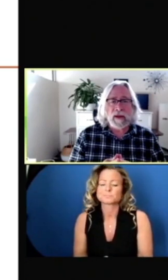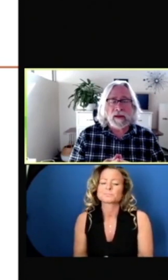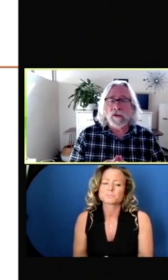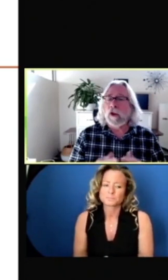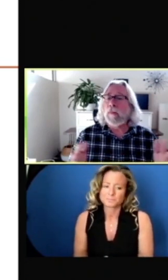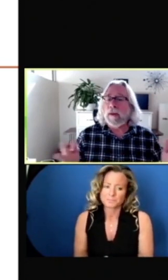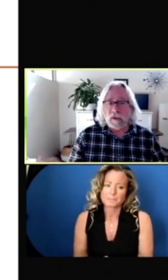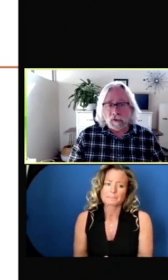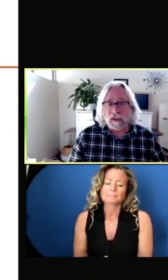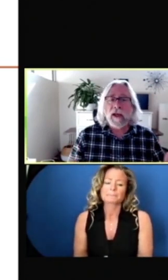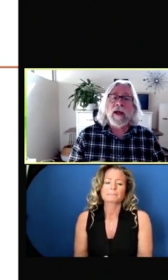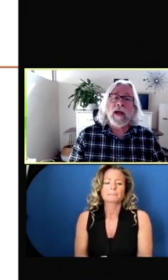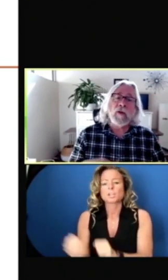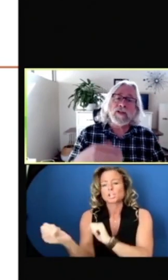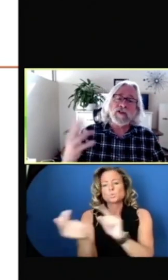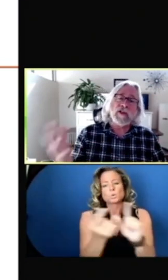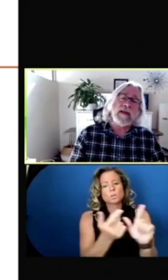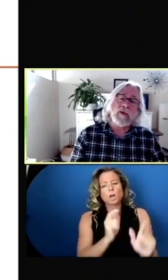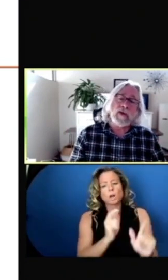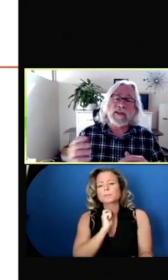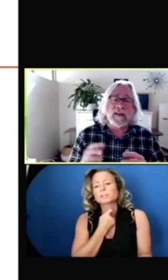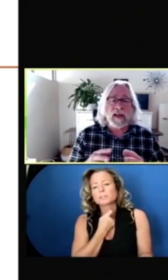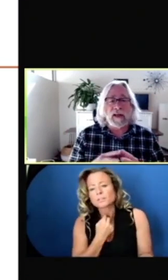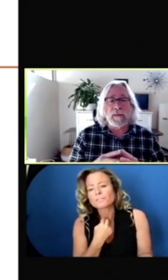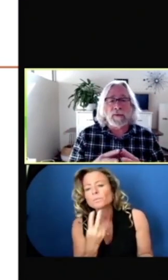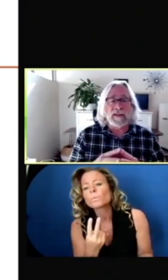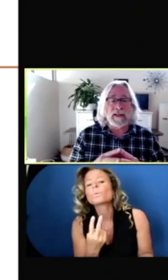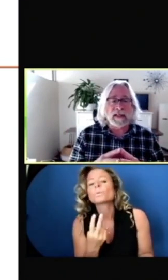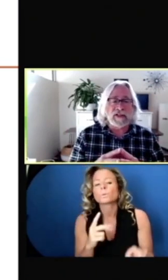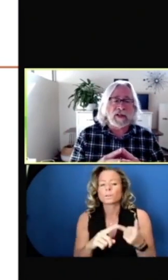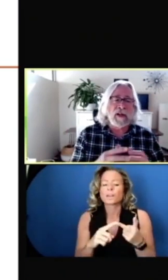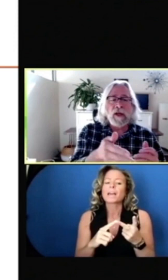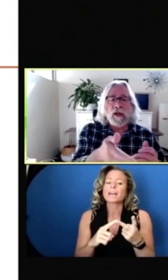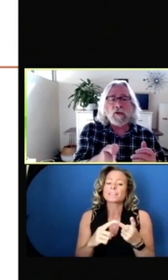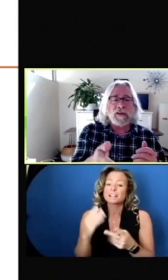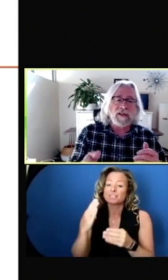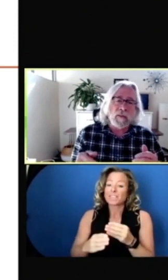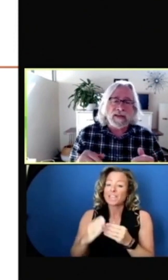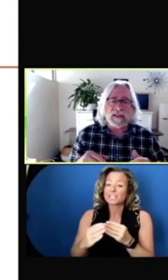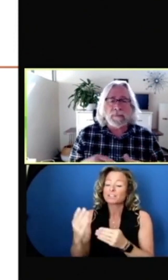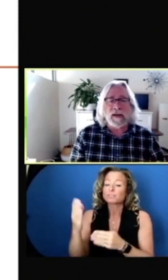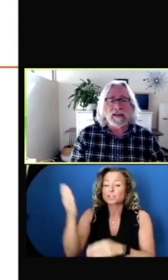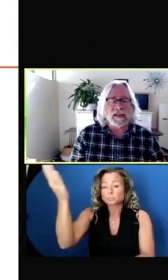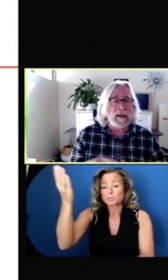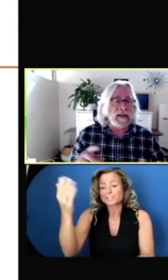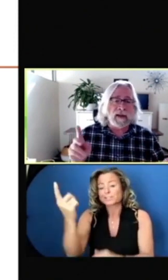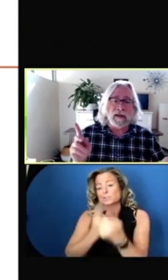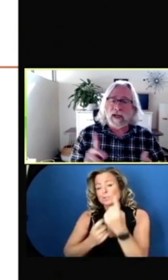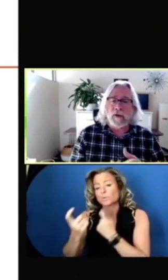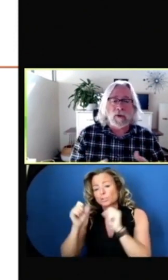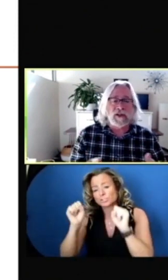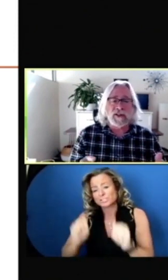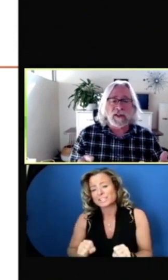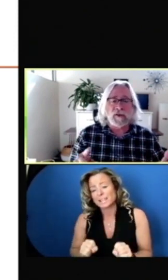And you'll all be muted and questions will be addressed at the end of the presentation. You can see the ways to participate there. Type your question in the